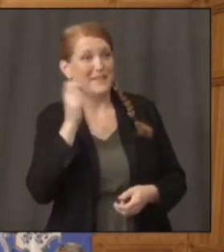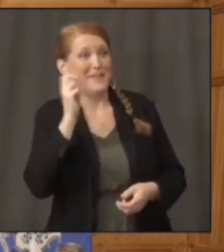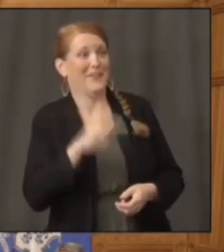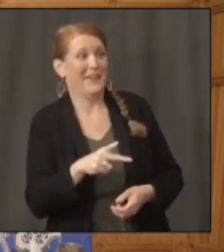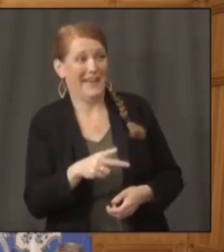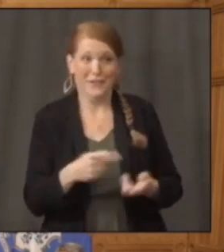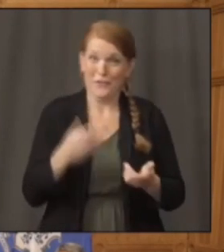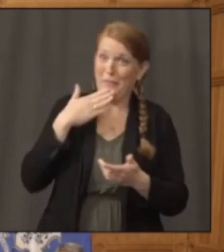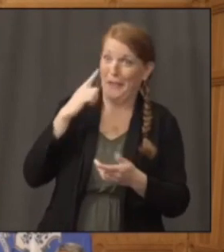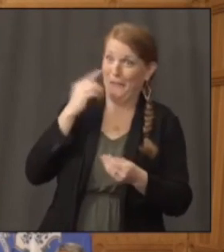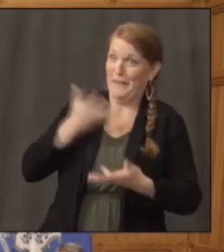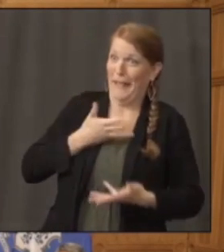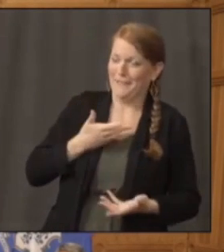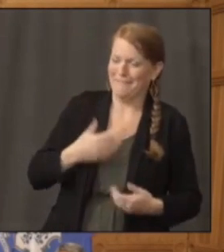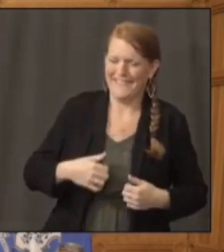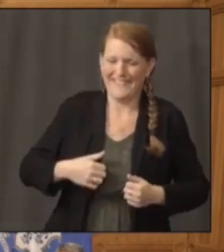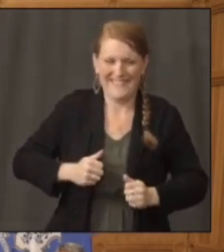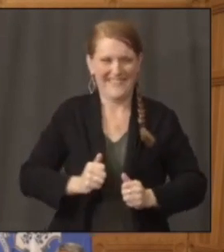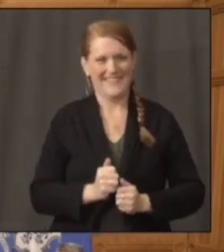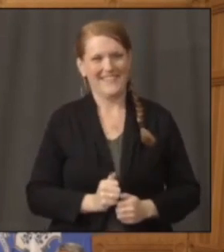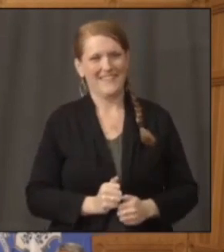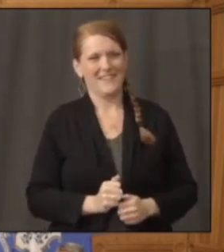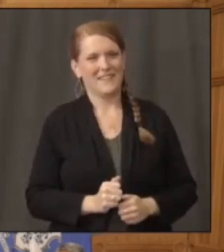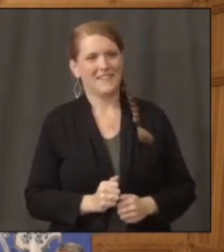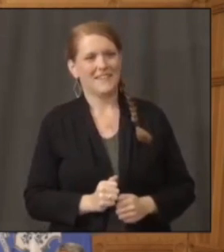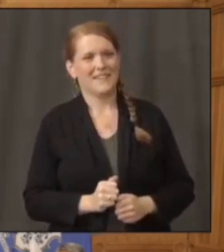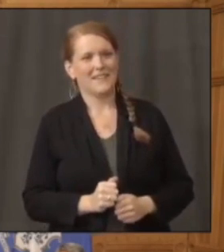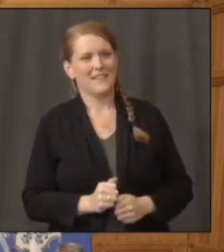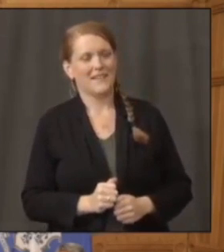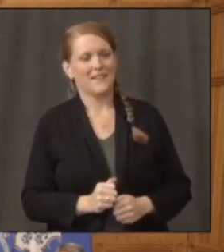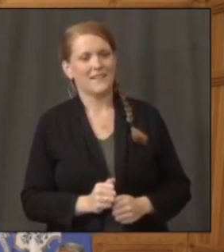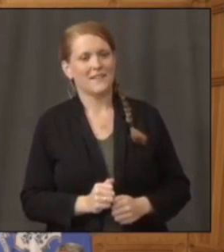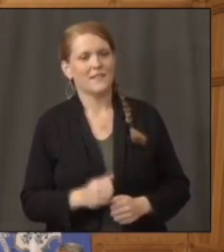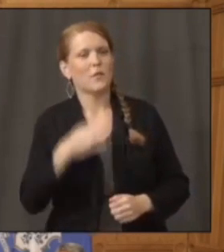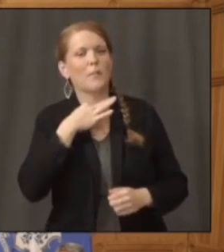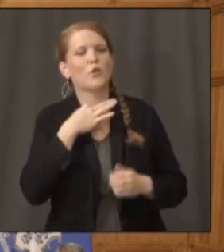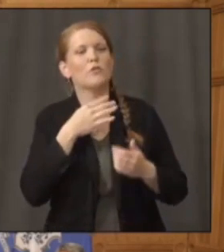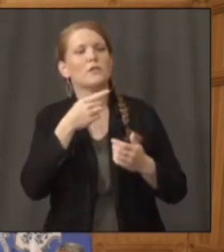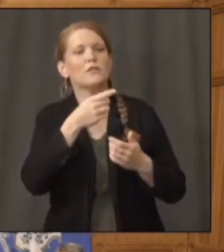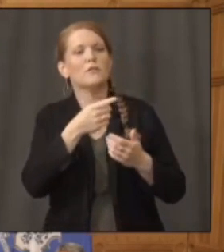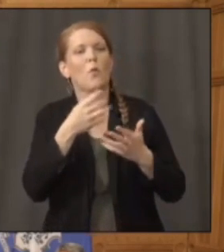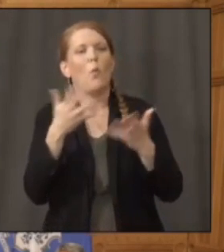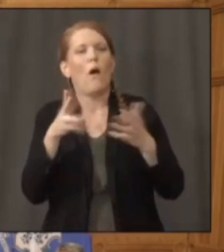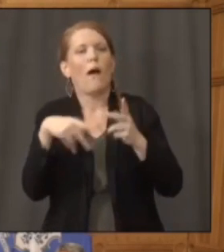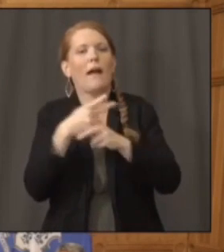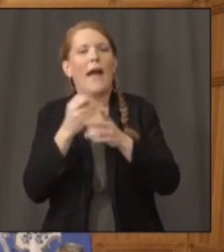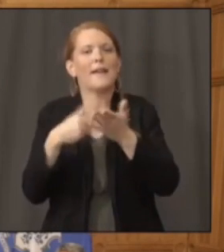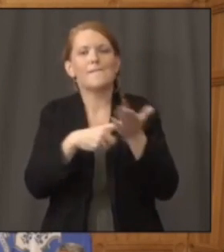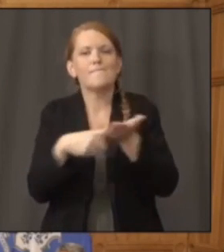Thanks for the heads up. What kind of debate would you want to see?